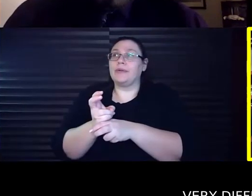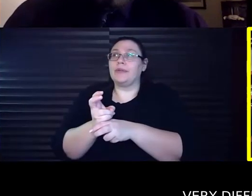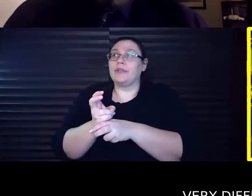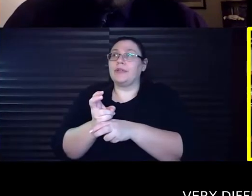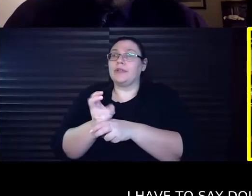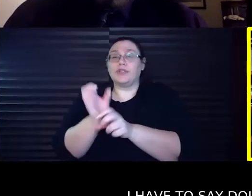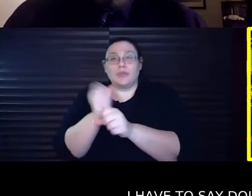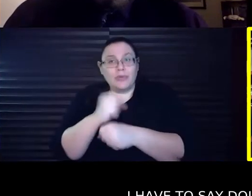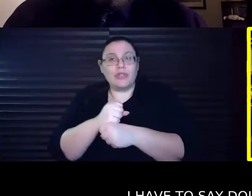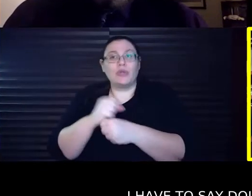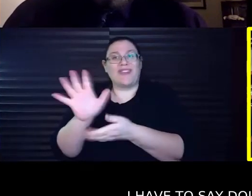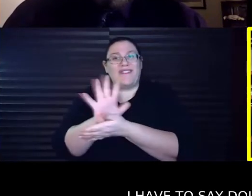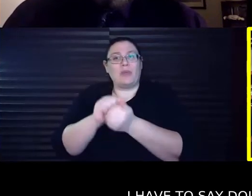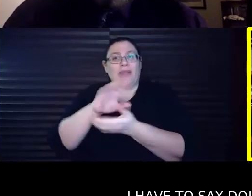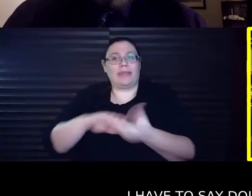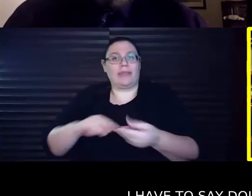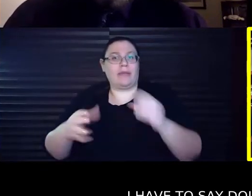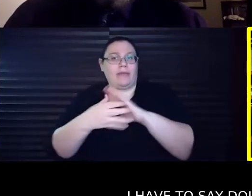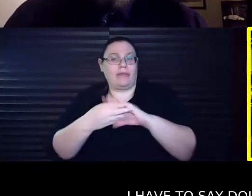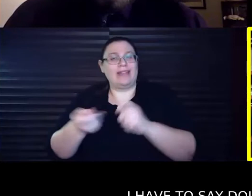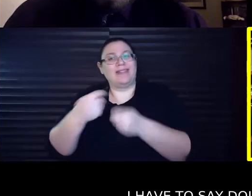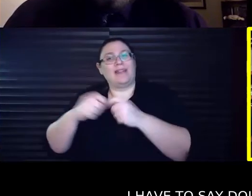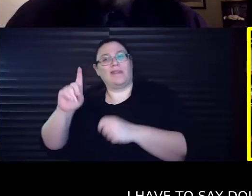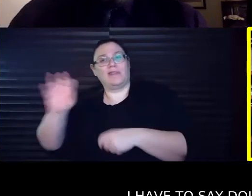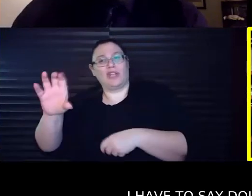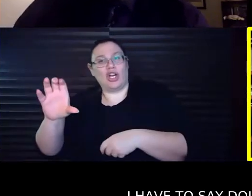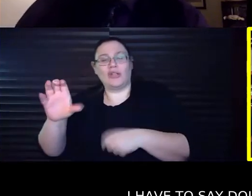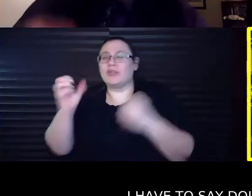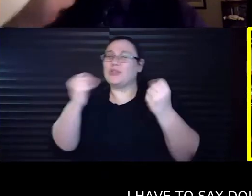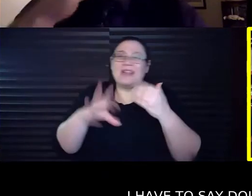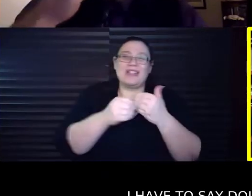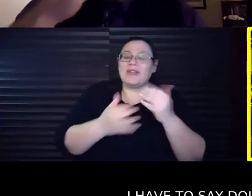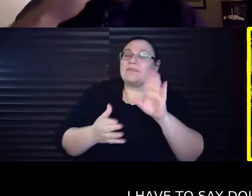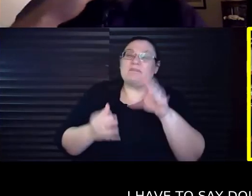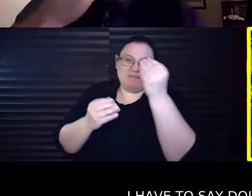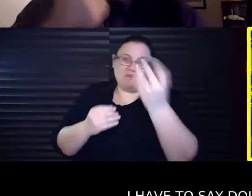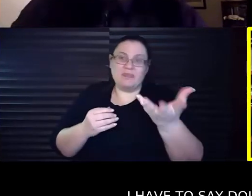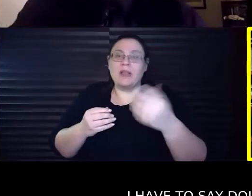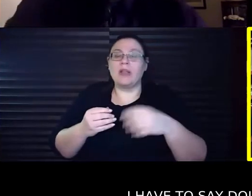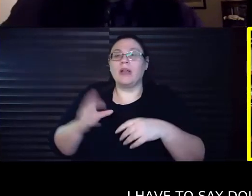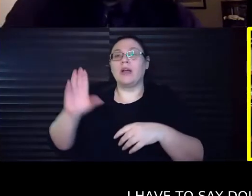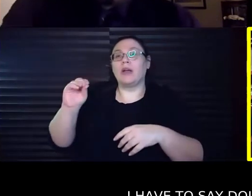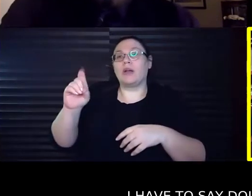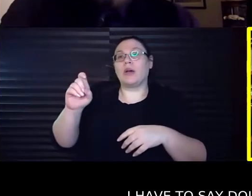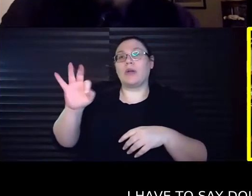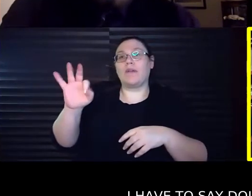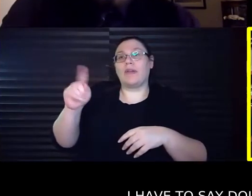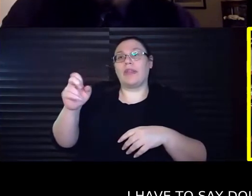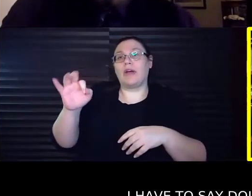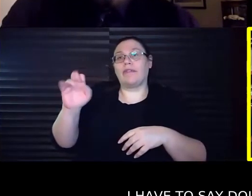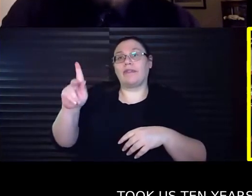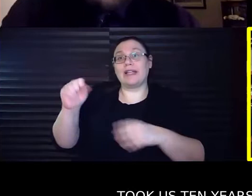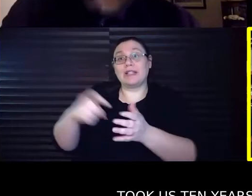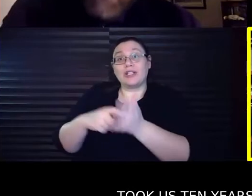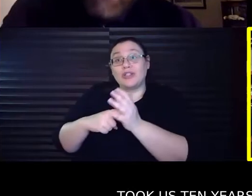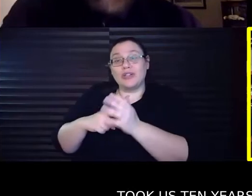produce a narrative film. It's got so many additional moving parts. I mean, I have to say, doing Code of the Freaks, it took us 10 years.